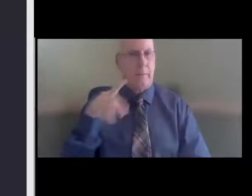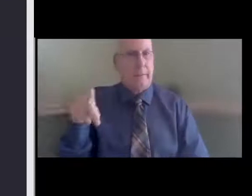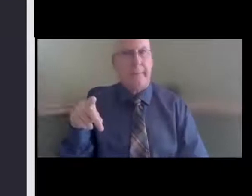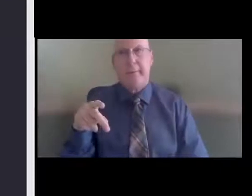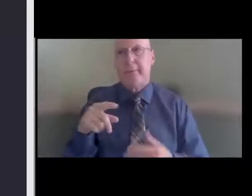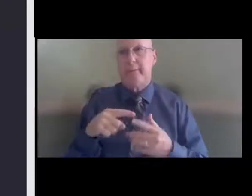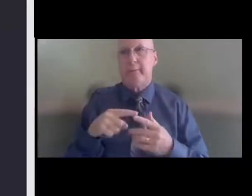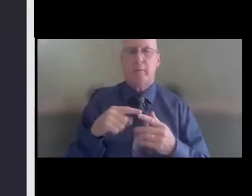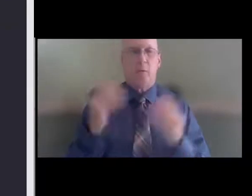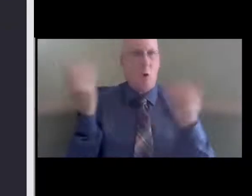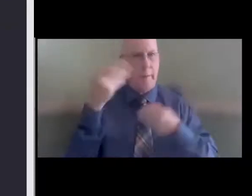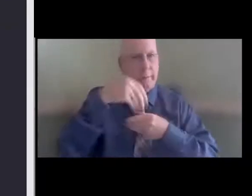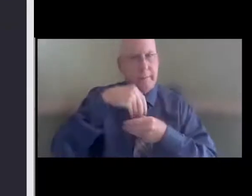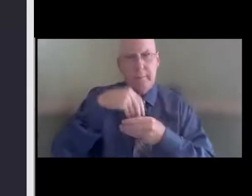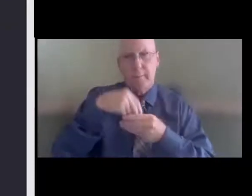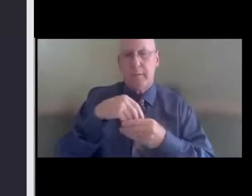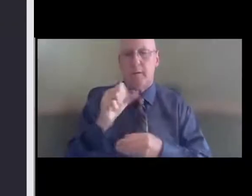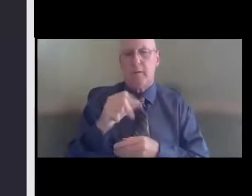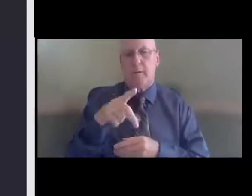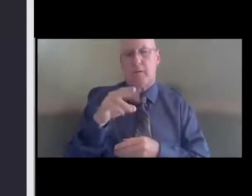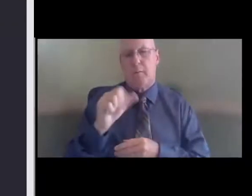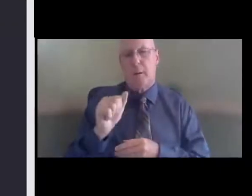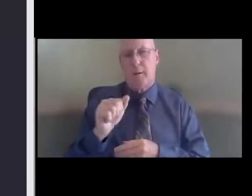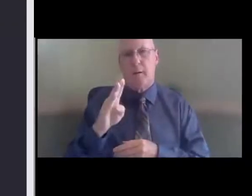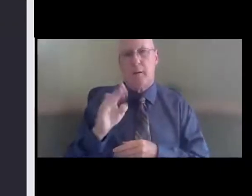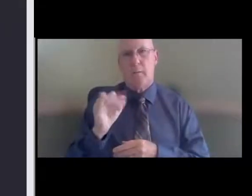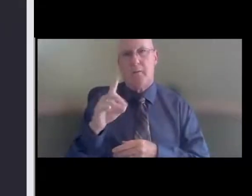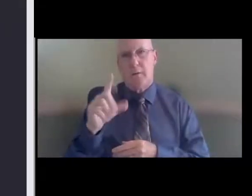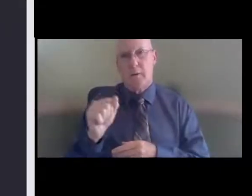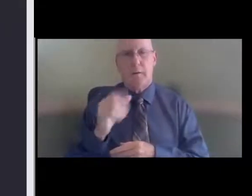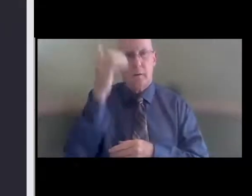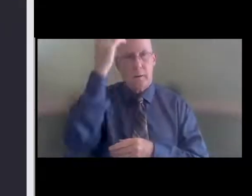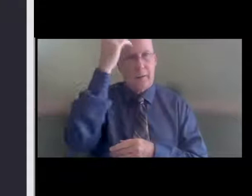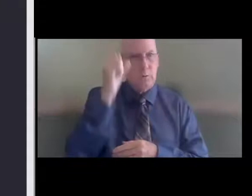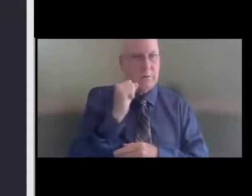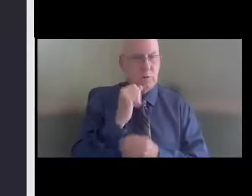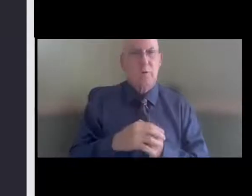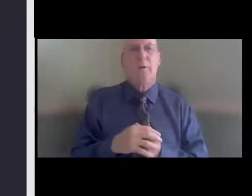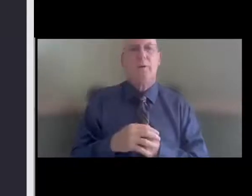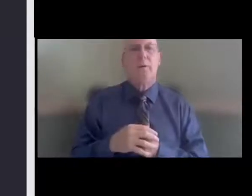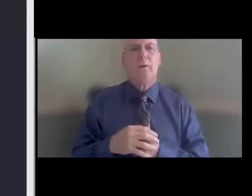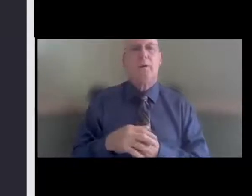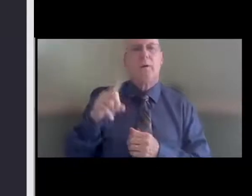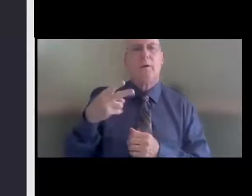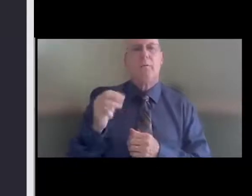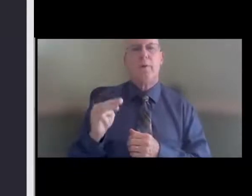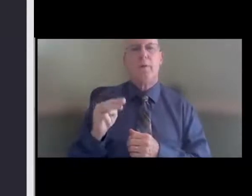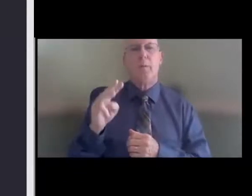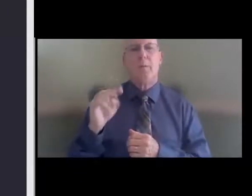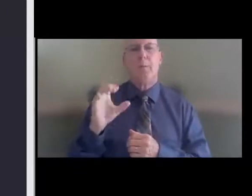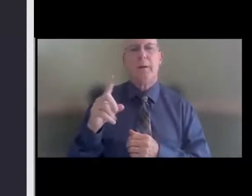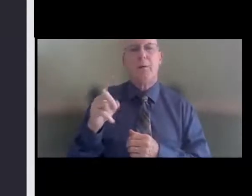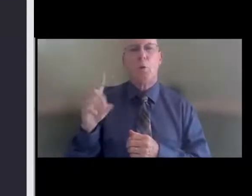palsy, autism, spina bifida, Down syndrome, Phelan-McDermott, and Prader-Willi. So those are at